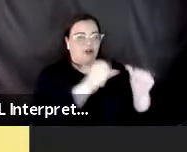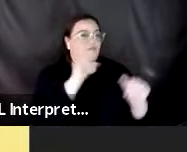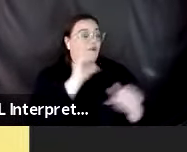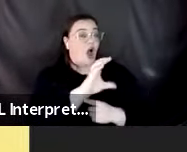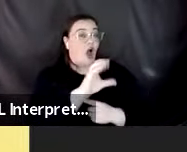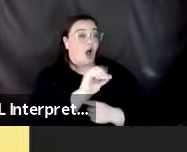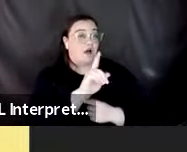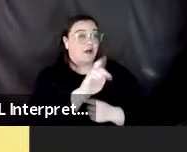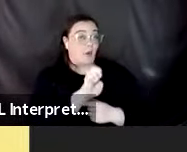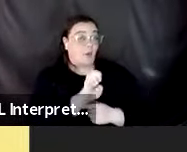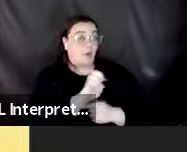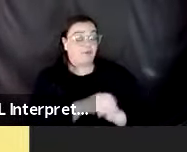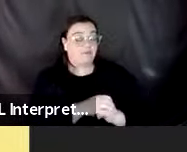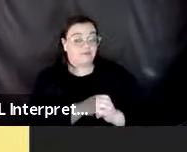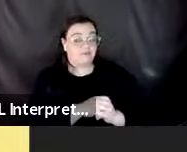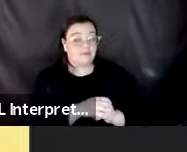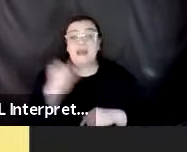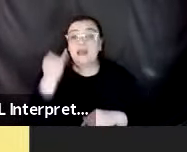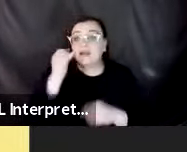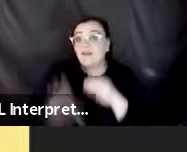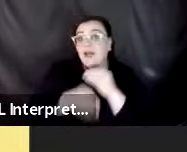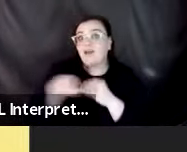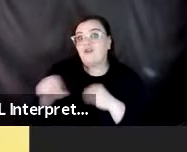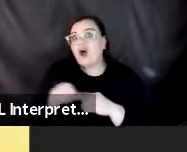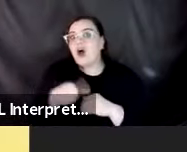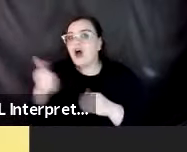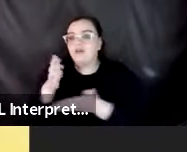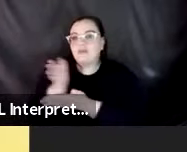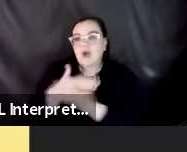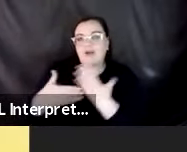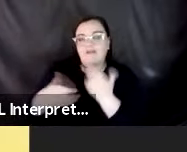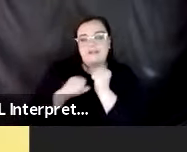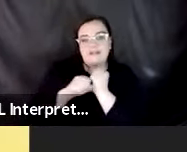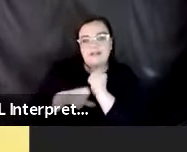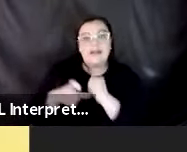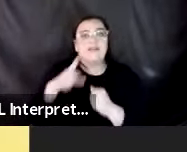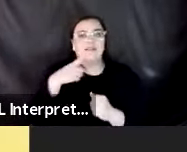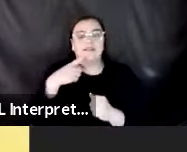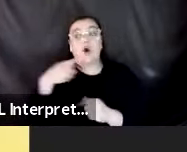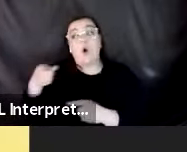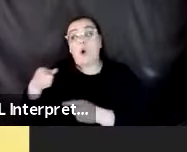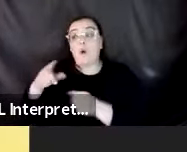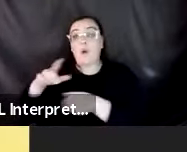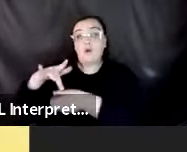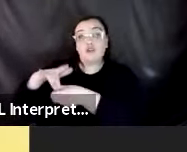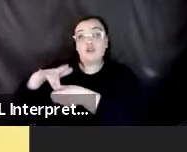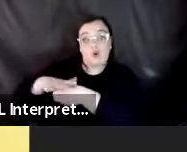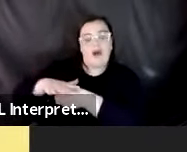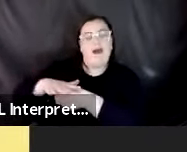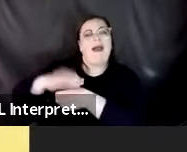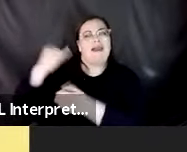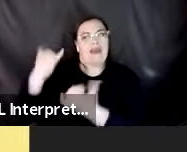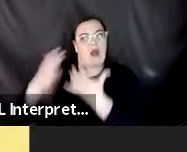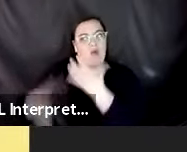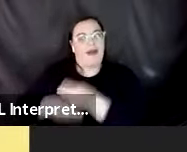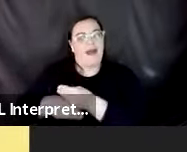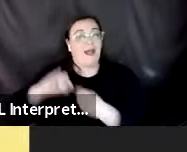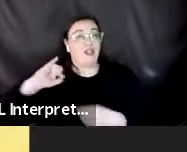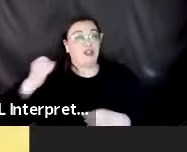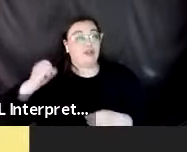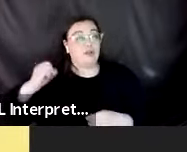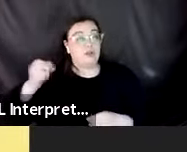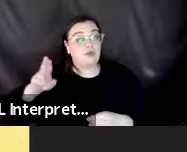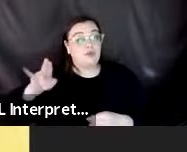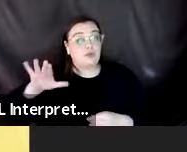of competitive product like juice, they would now have to pay you an additional amount of money, in fact, 50% of session, to